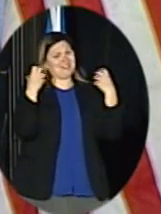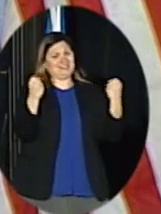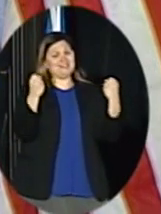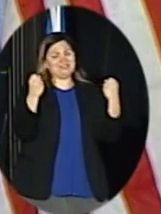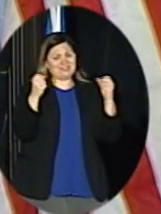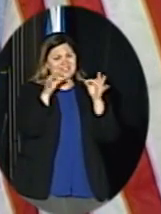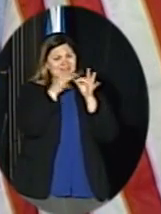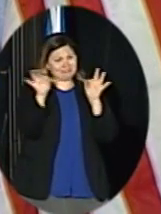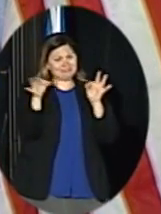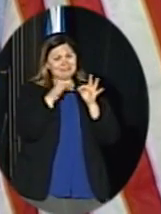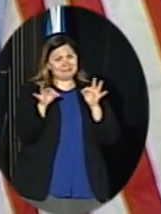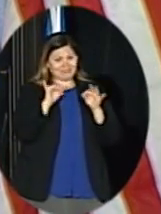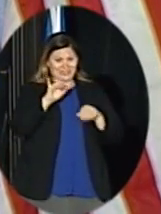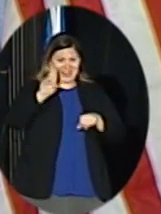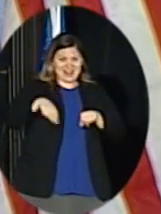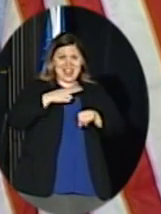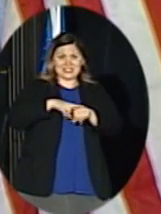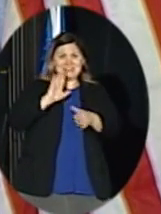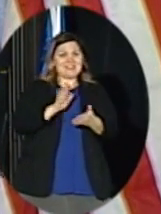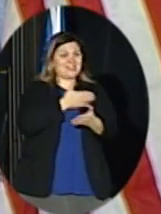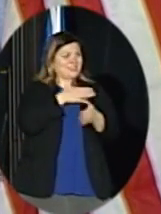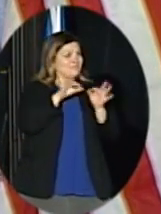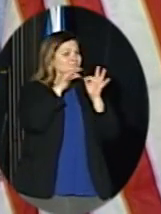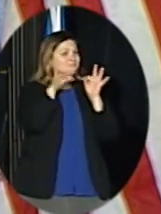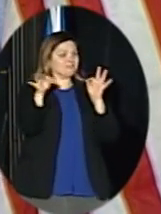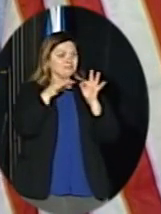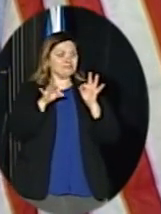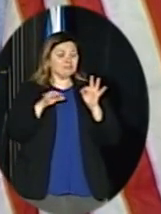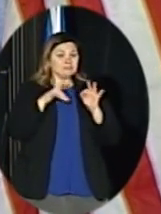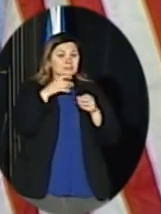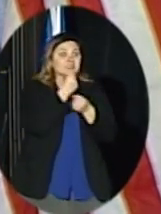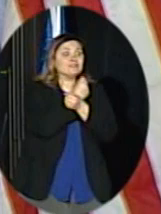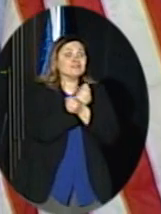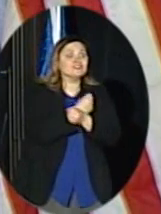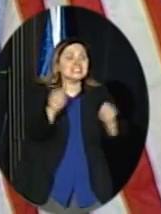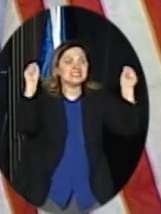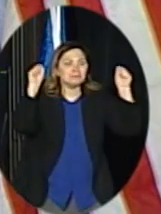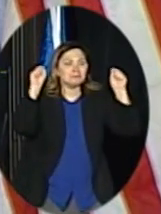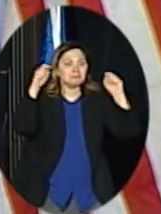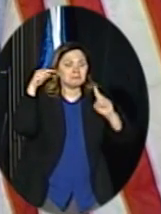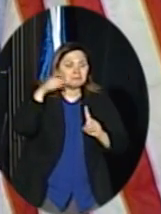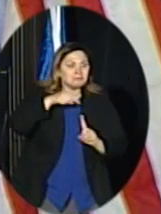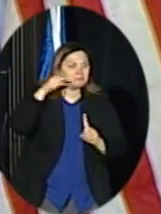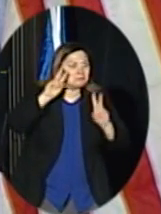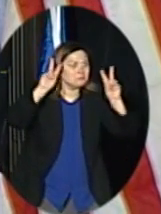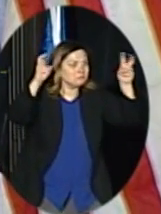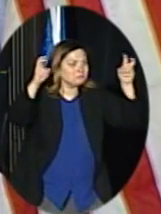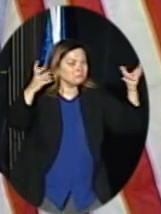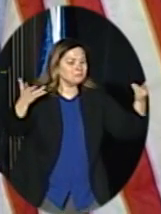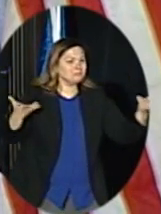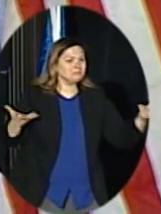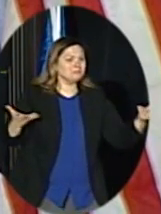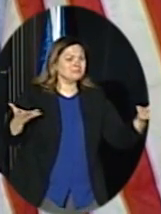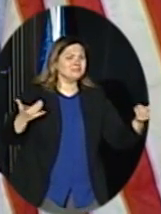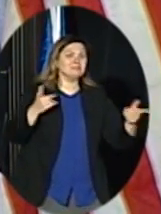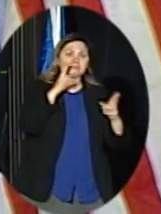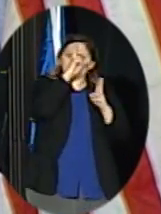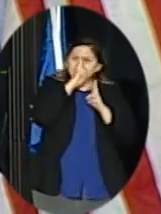anthem, our national freedom song, is an ode to slavery.